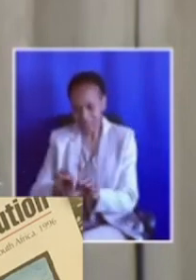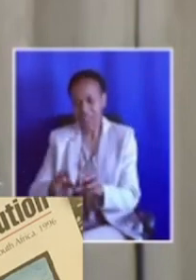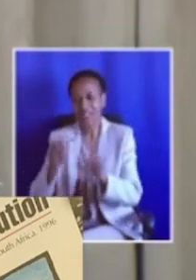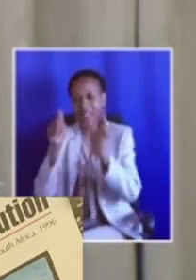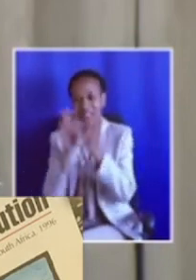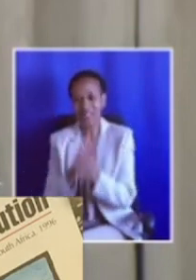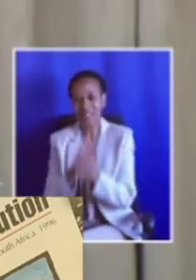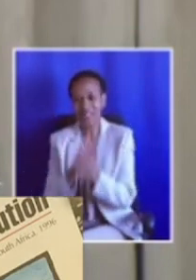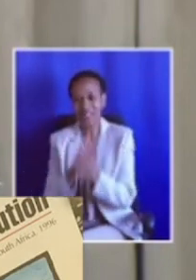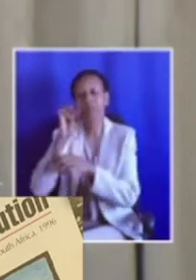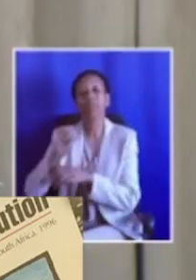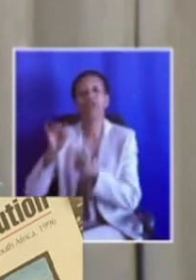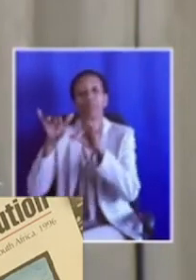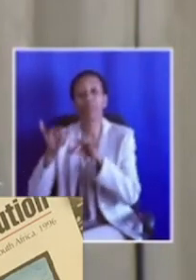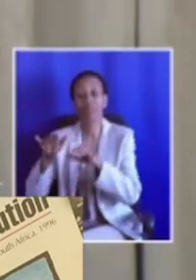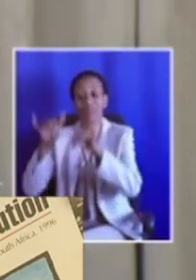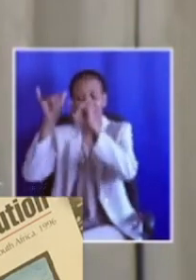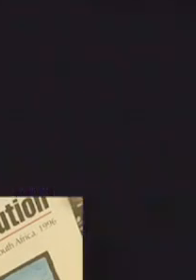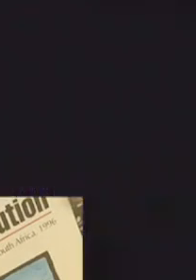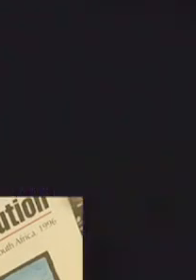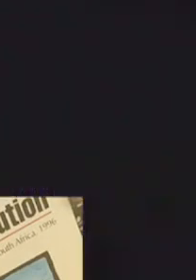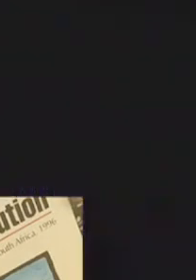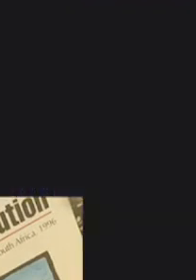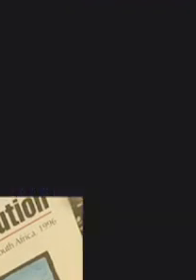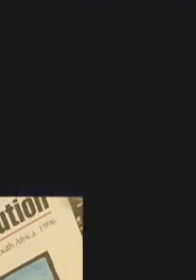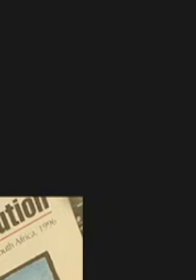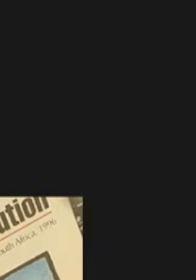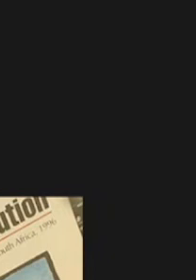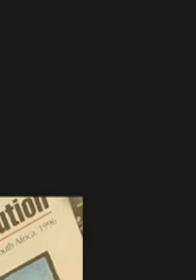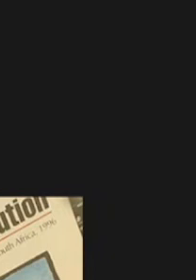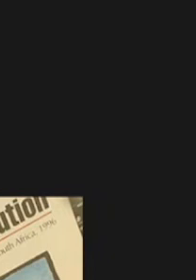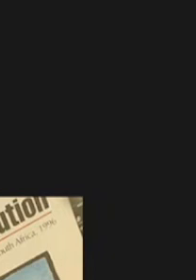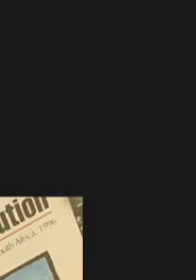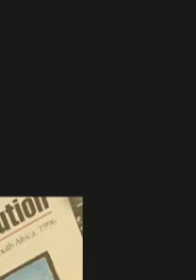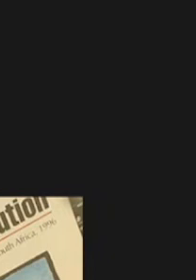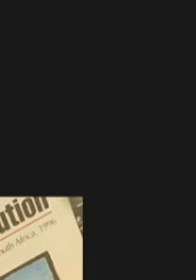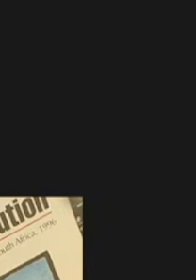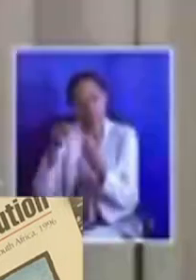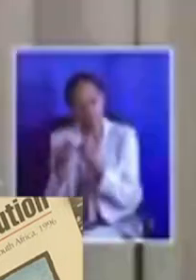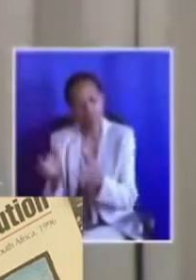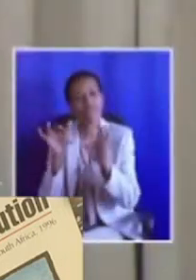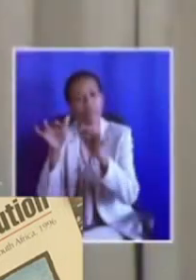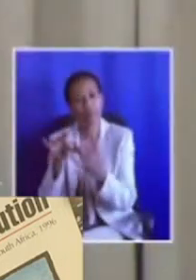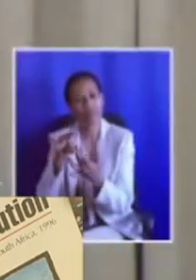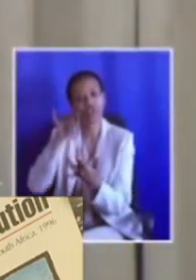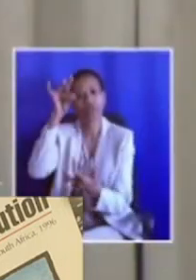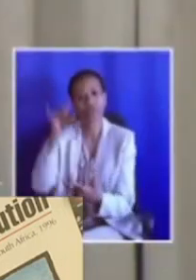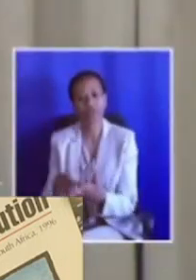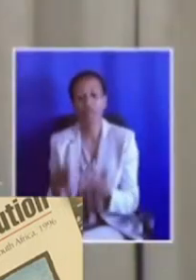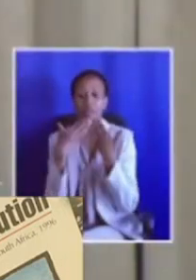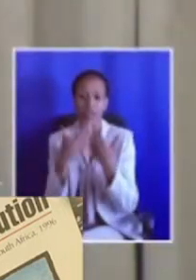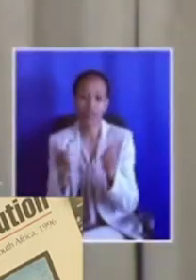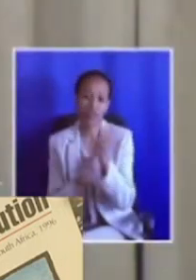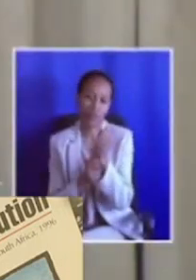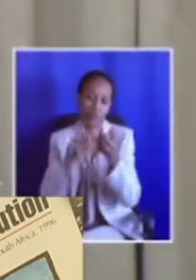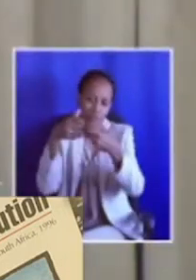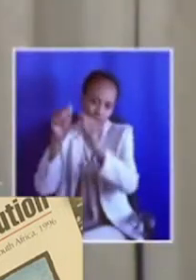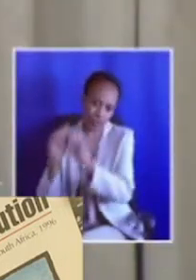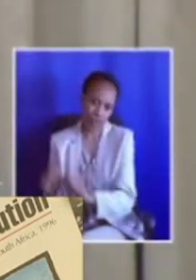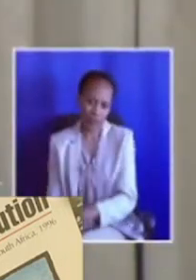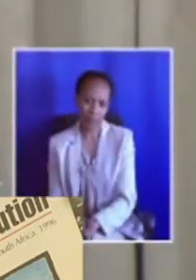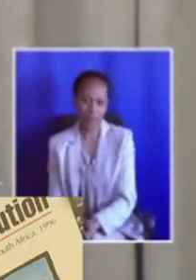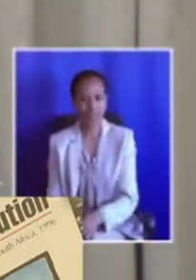16 million people living on trust land, or at least give them the option and the choice to take that. Thank you, Honorable Deputy Chair. It is